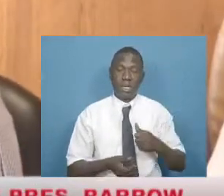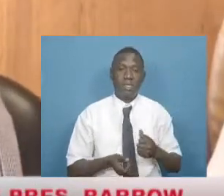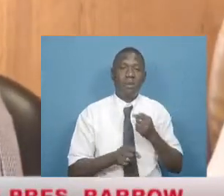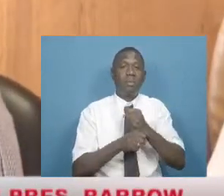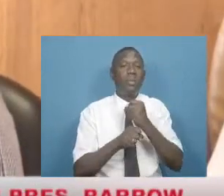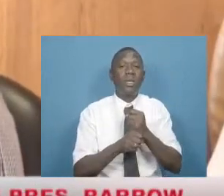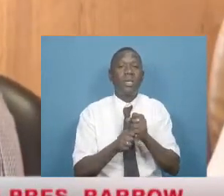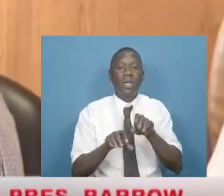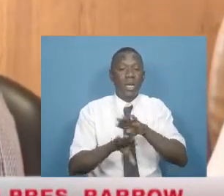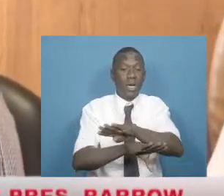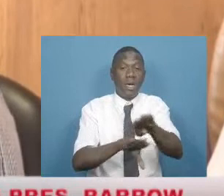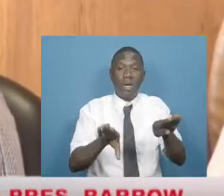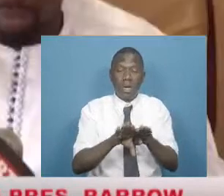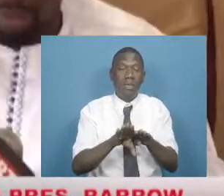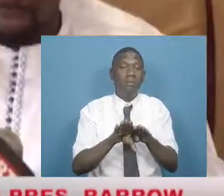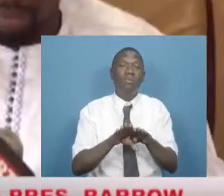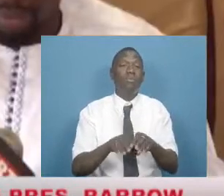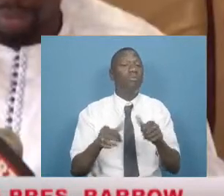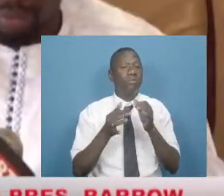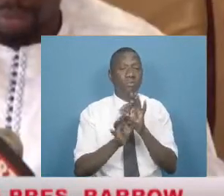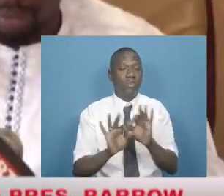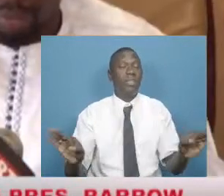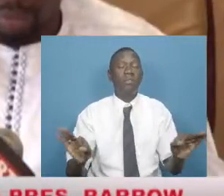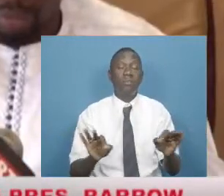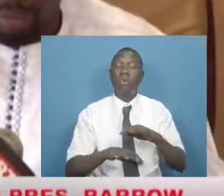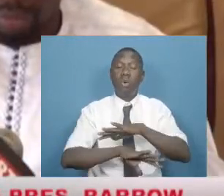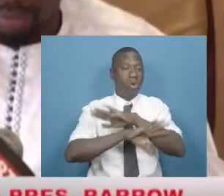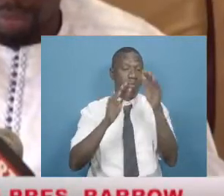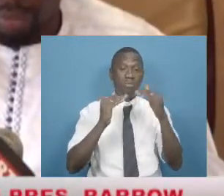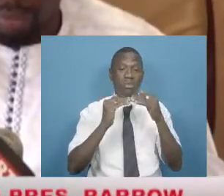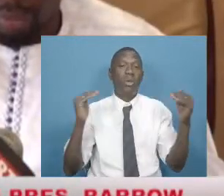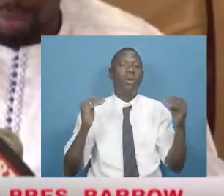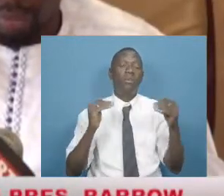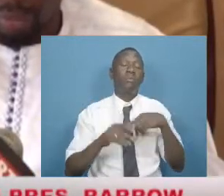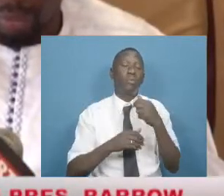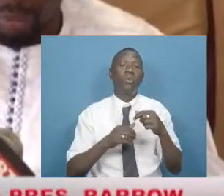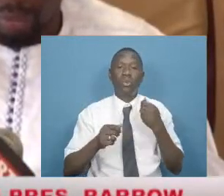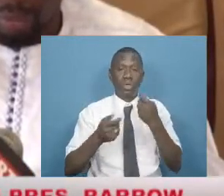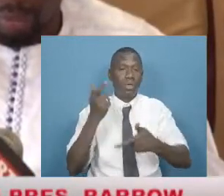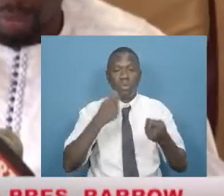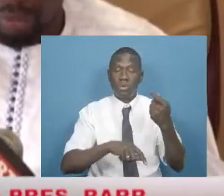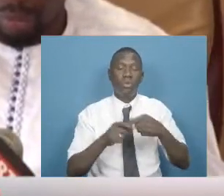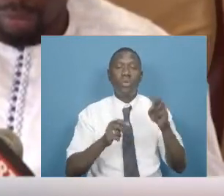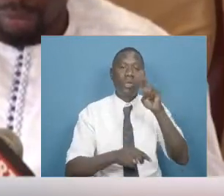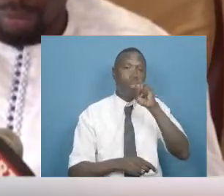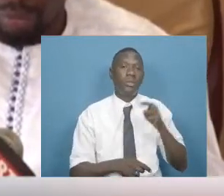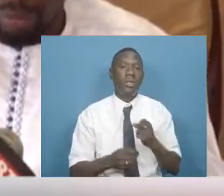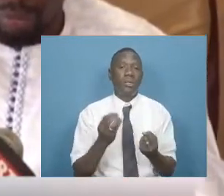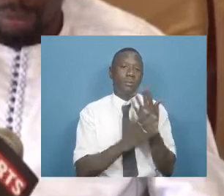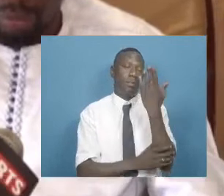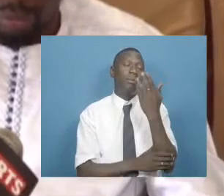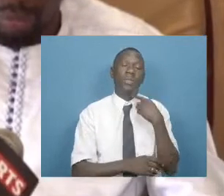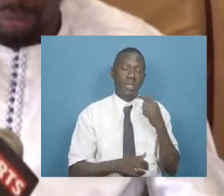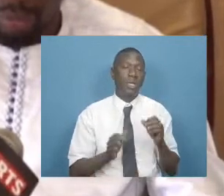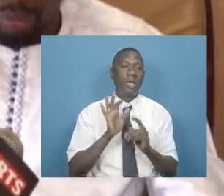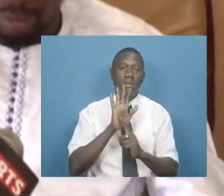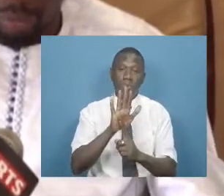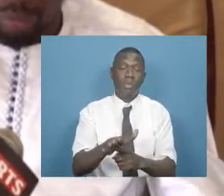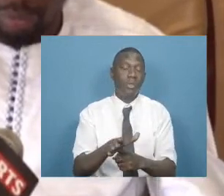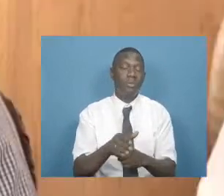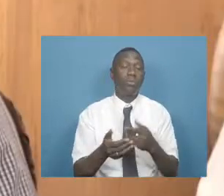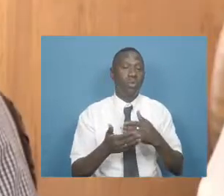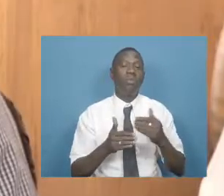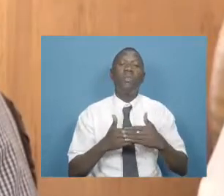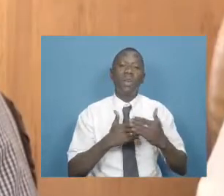for everyone, including organizations, to contribute to national development. He also highlighted some of the foundation's